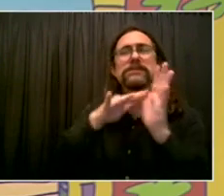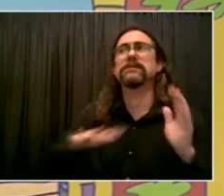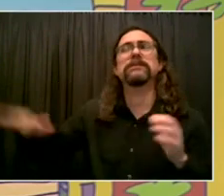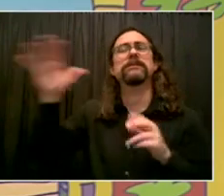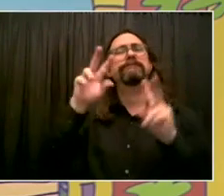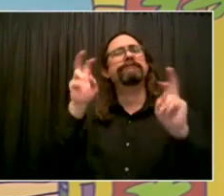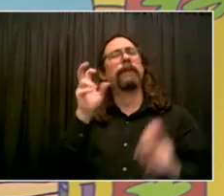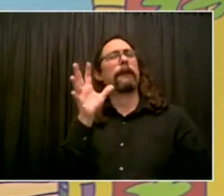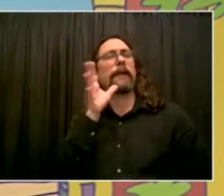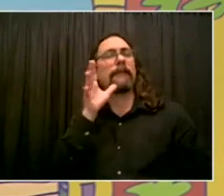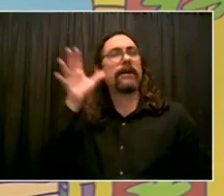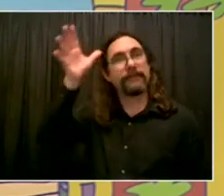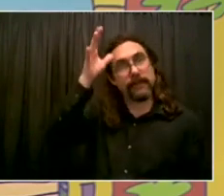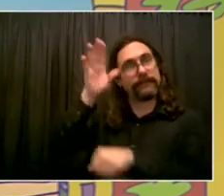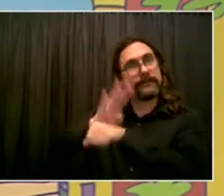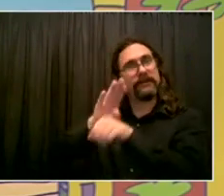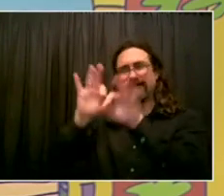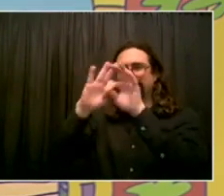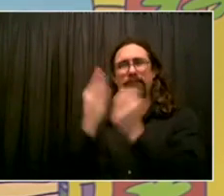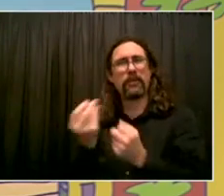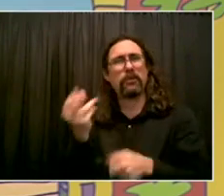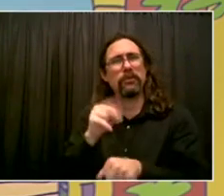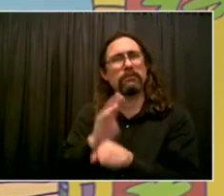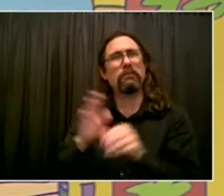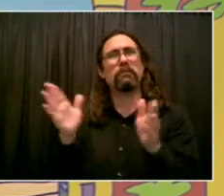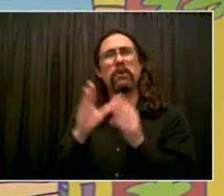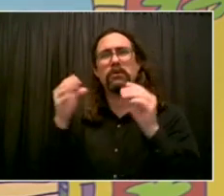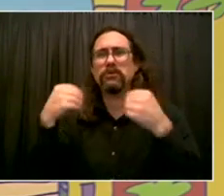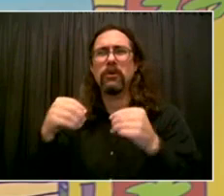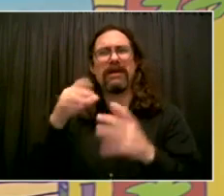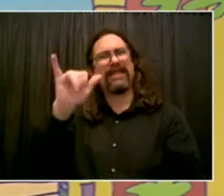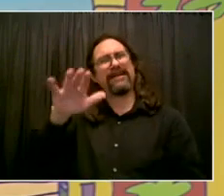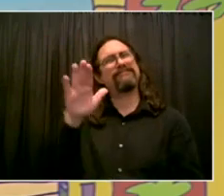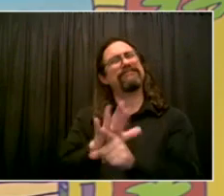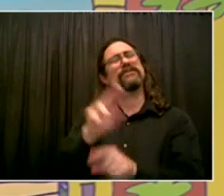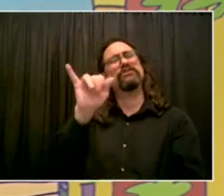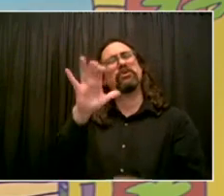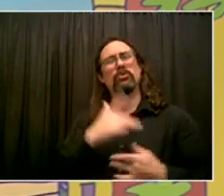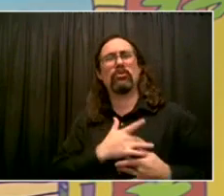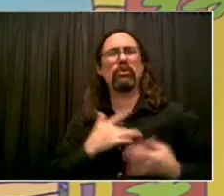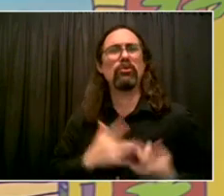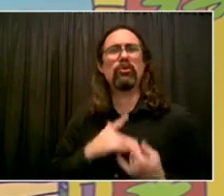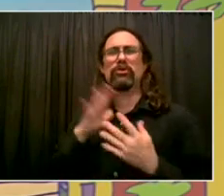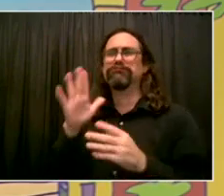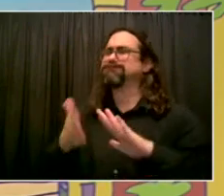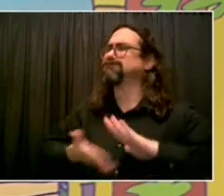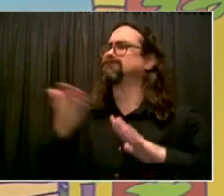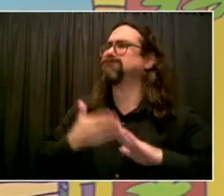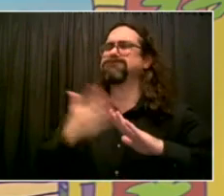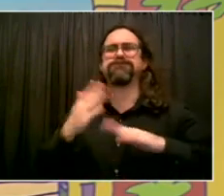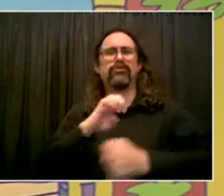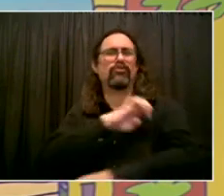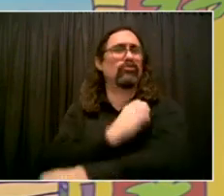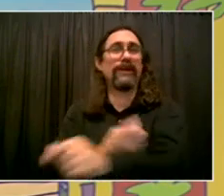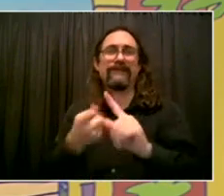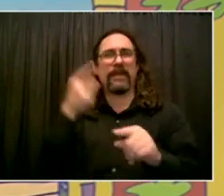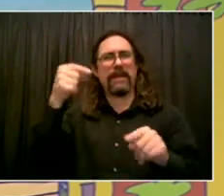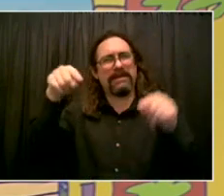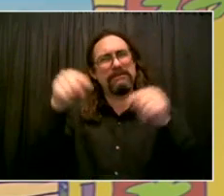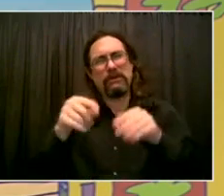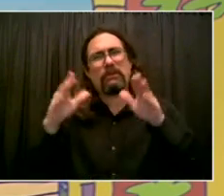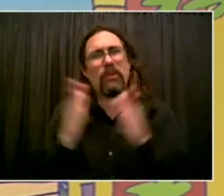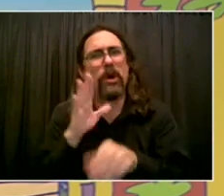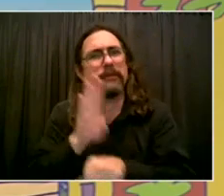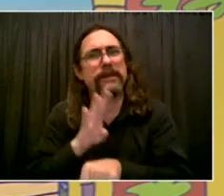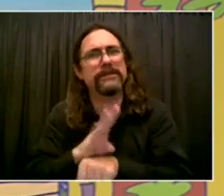love. The drama bookshop's a great example of that. Now, I said yesterday, if you believe in our